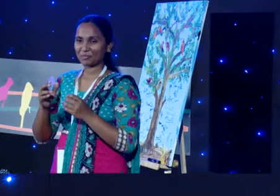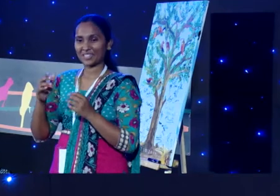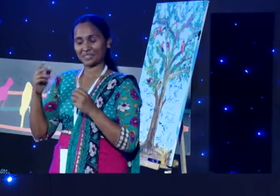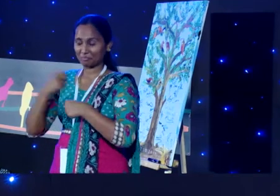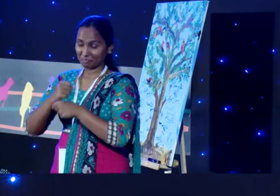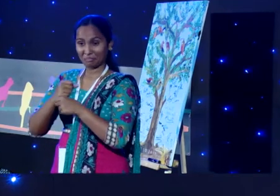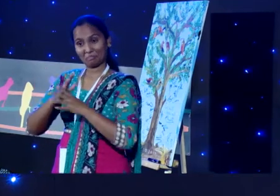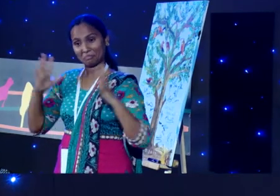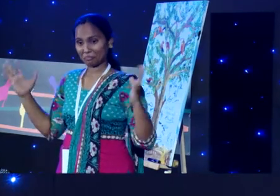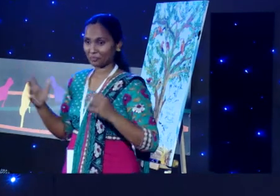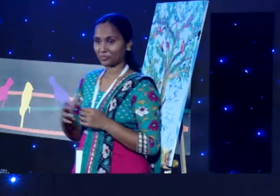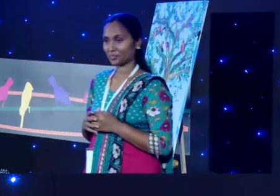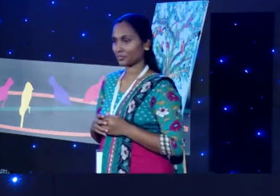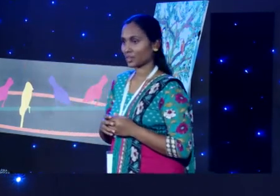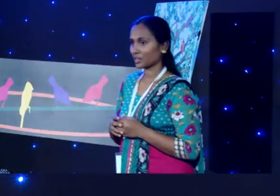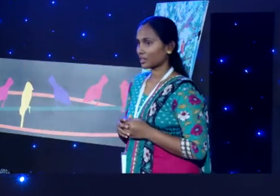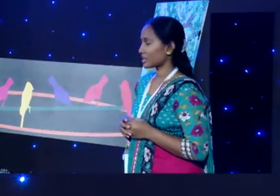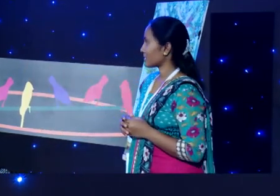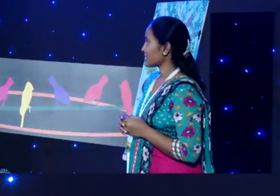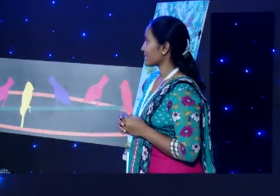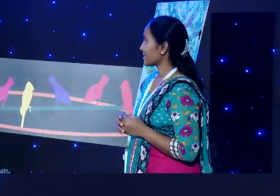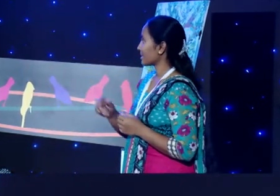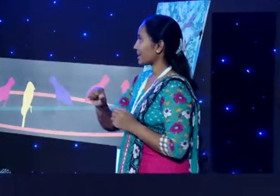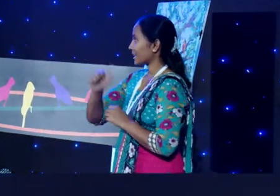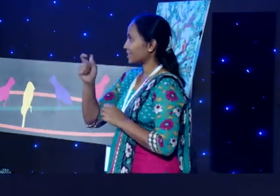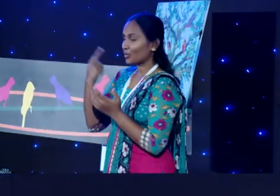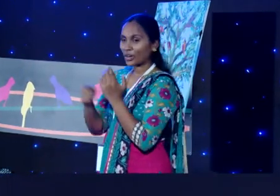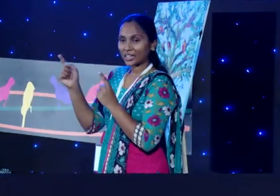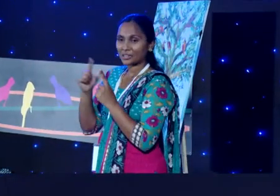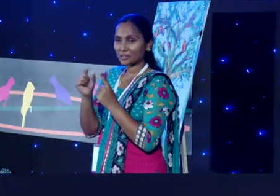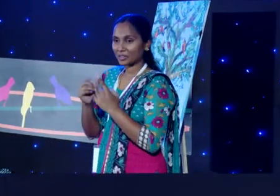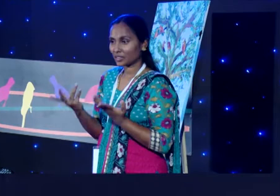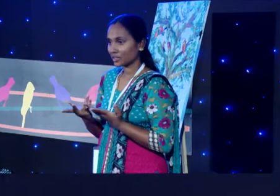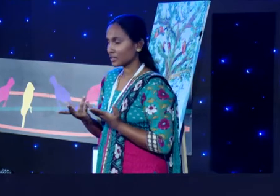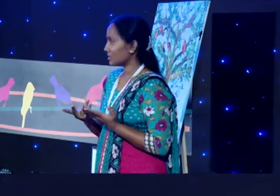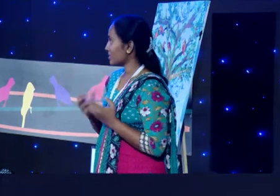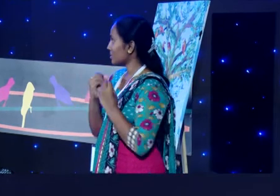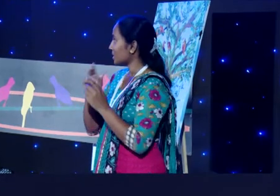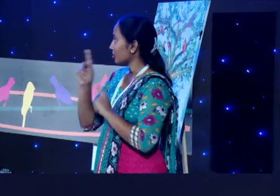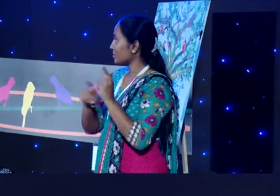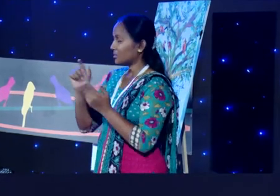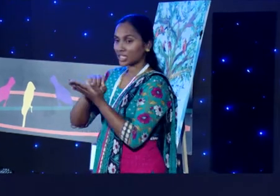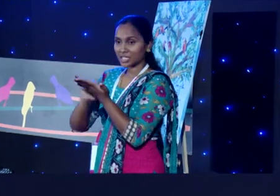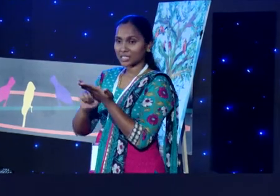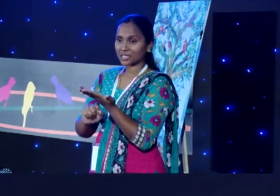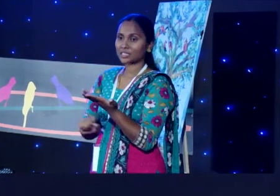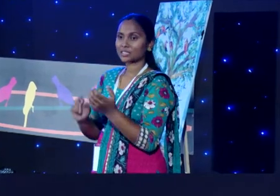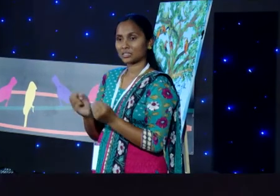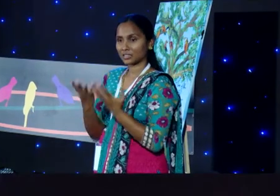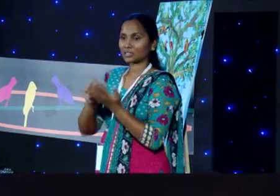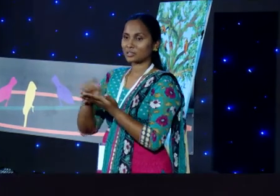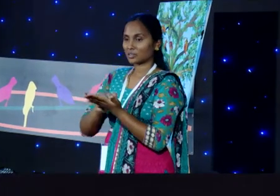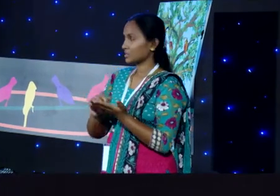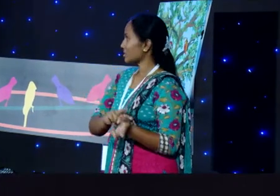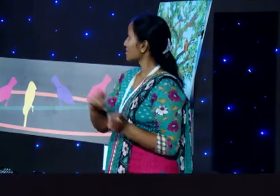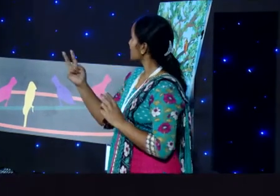So that was good. And on the side, what happened was a lot of people started writing to me. They would write like,